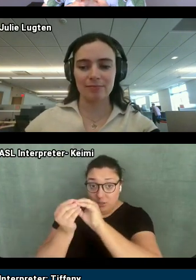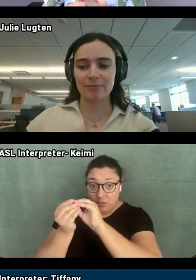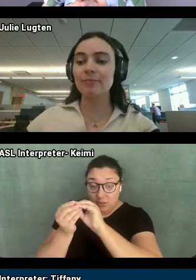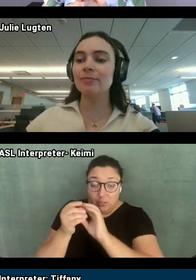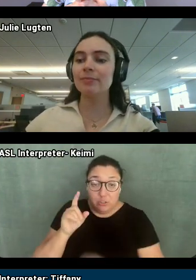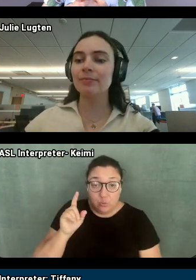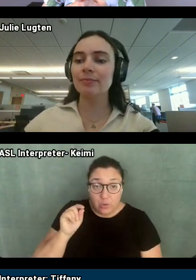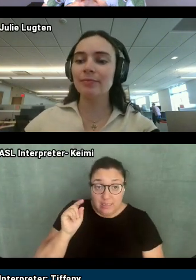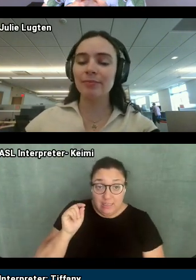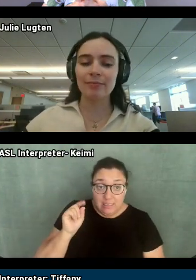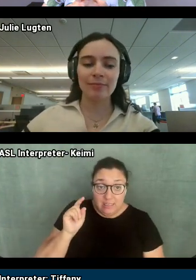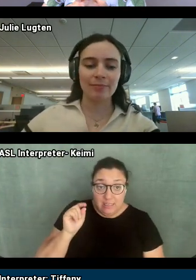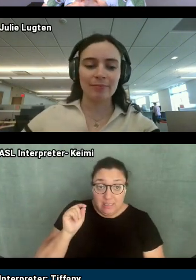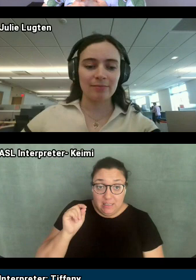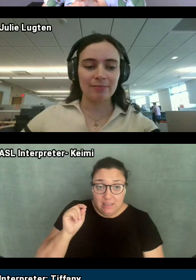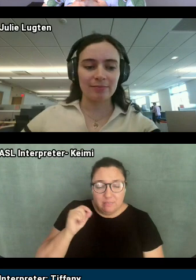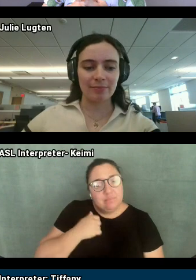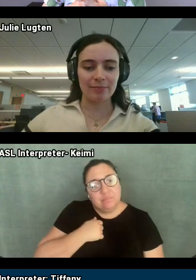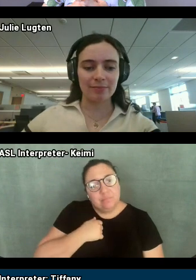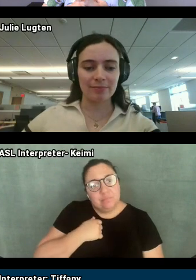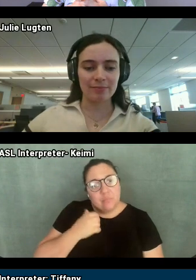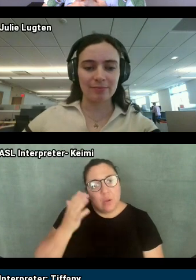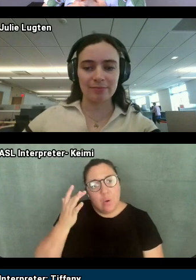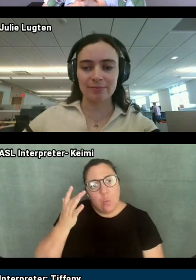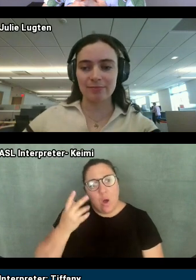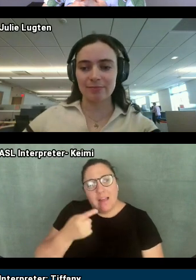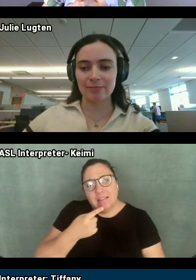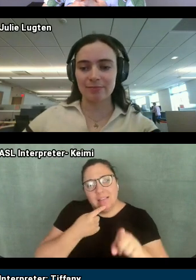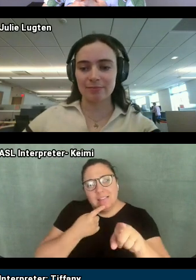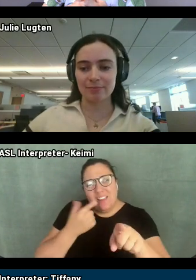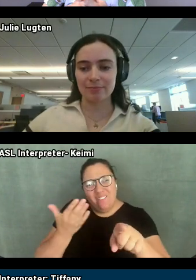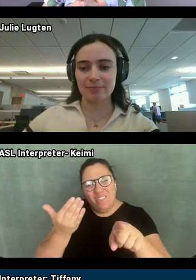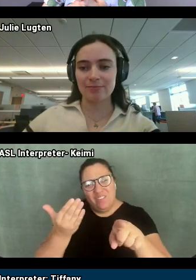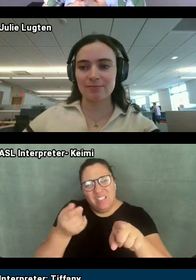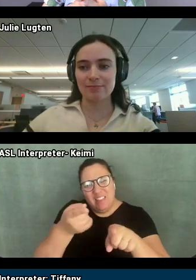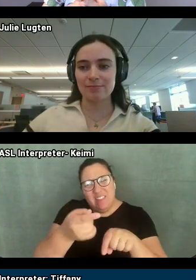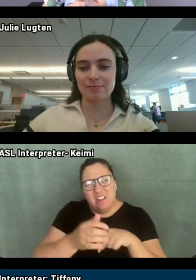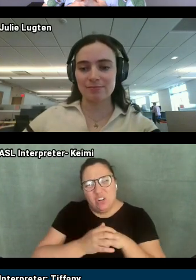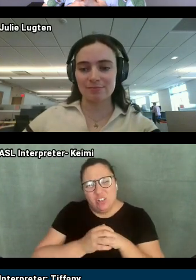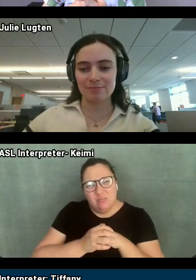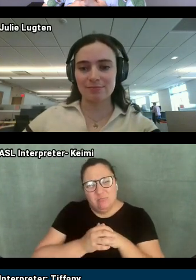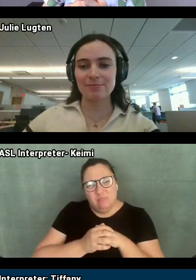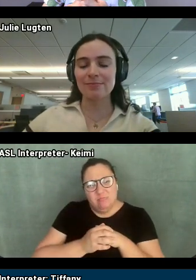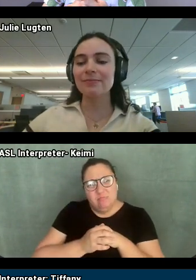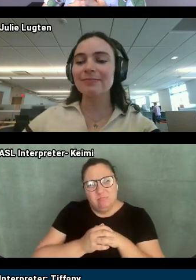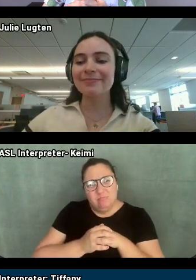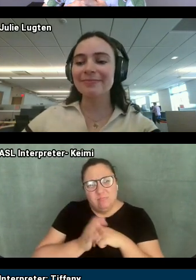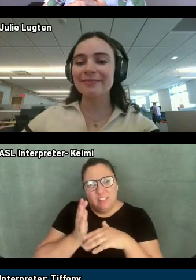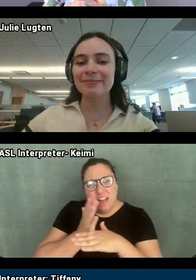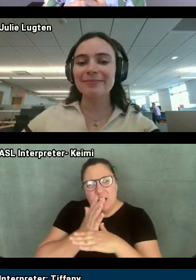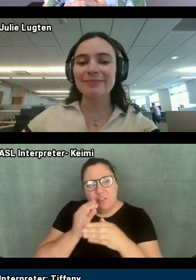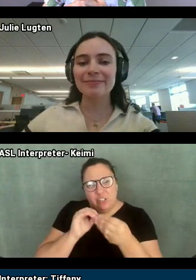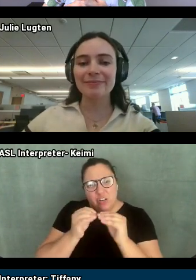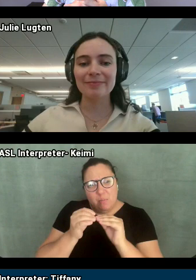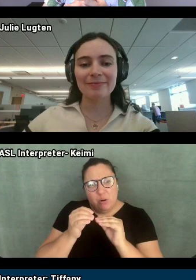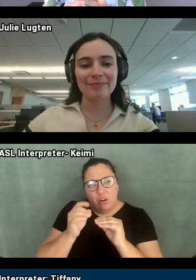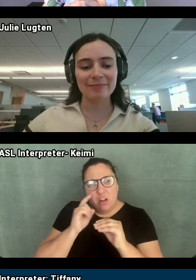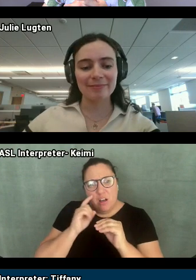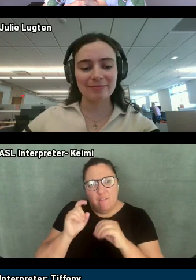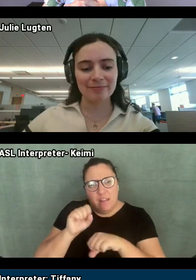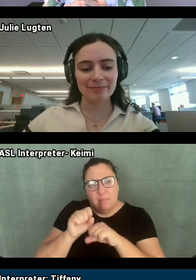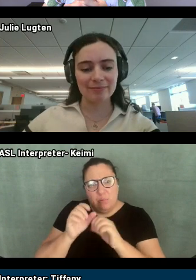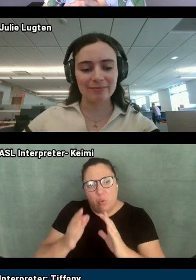20. So why is it showing that 15 is the average number of employees for